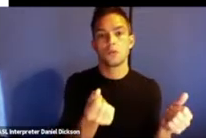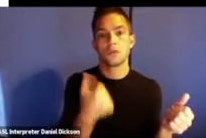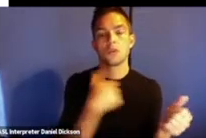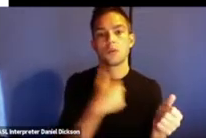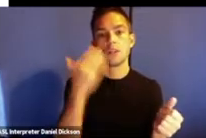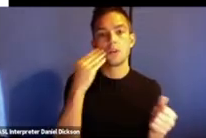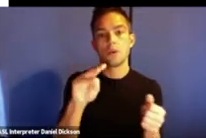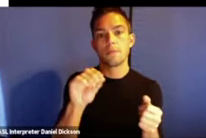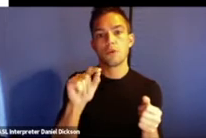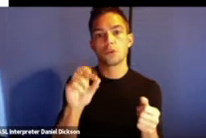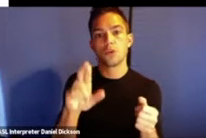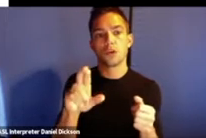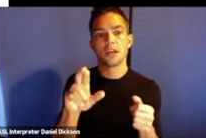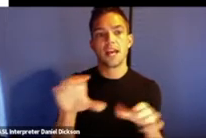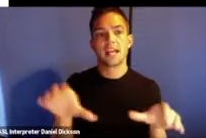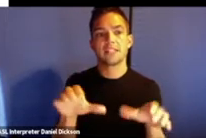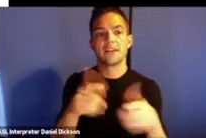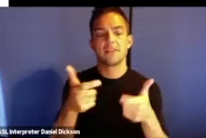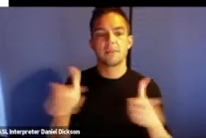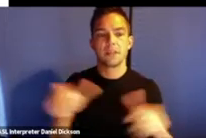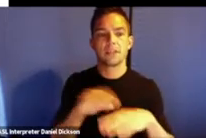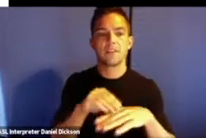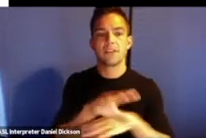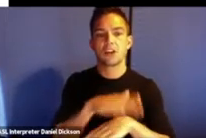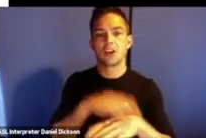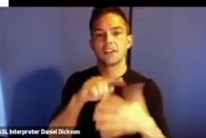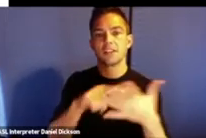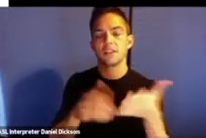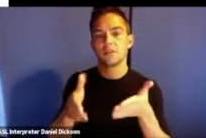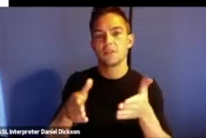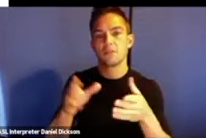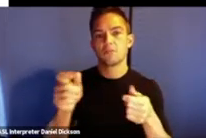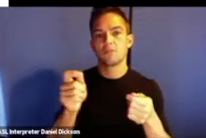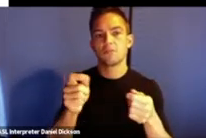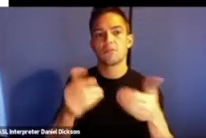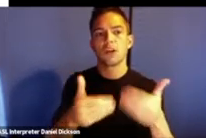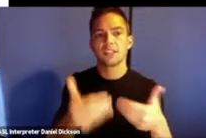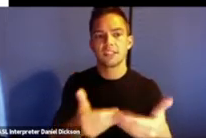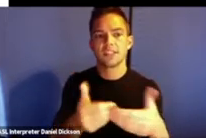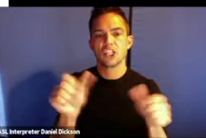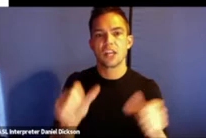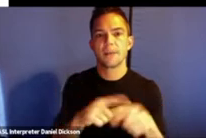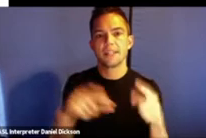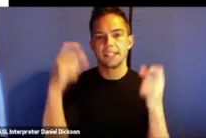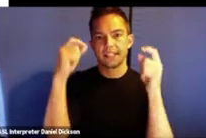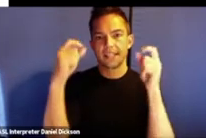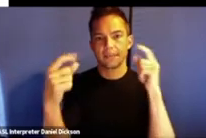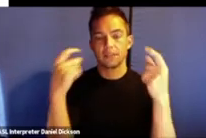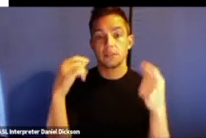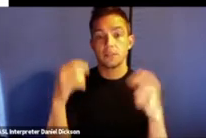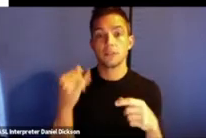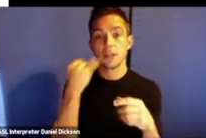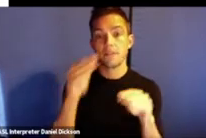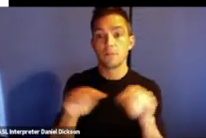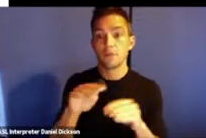motor activity has a profound effect on these processes and shaping these synapses. And we know if your child is born with a movement disorder